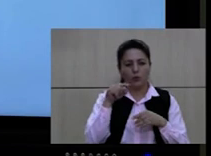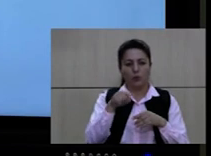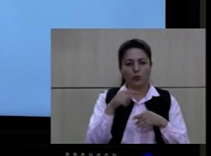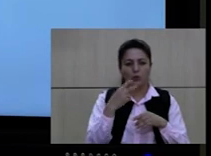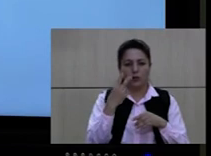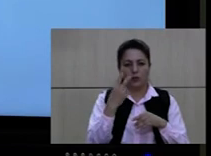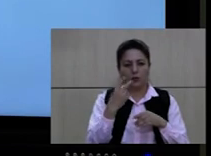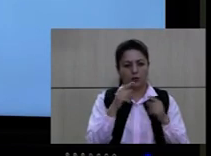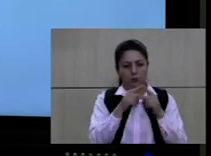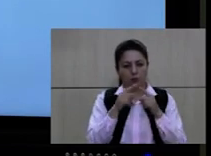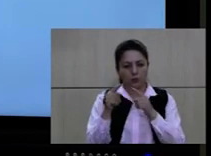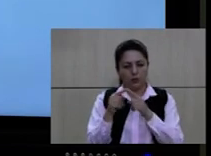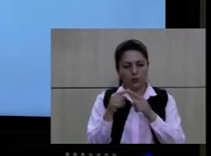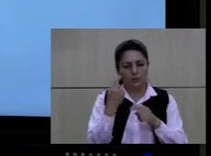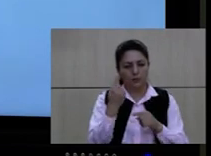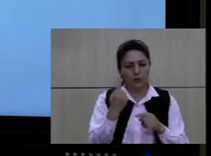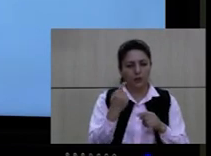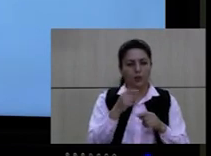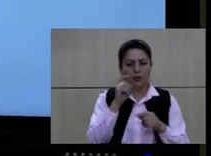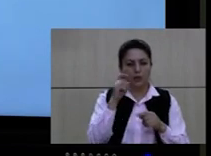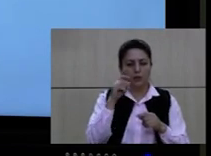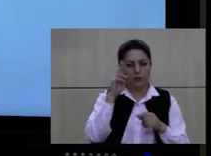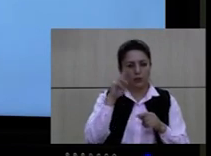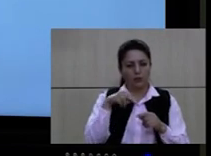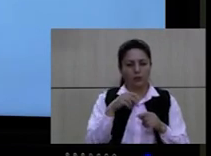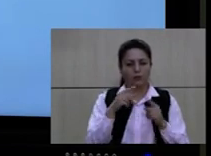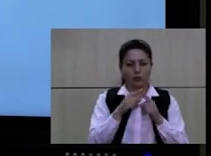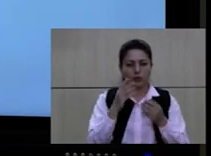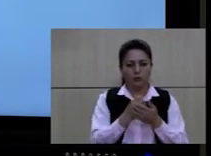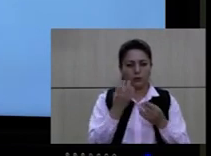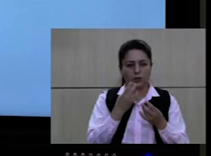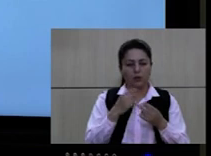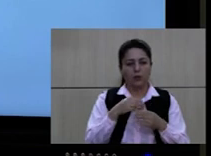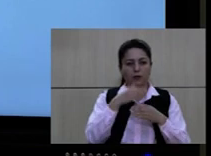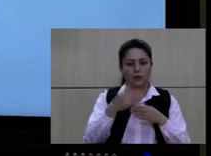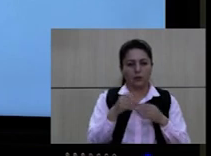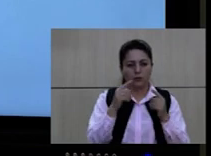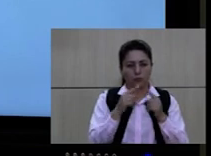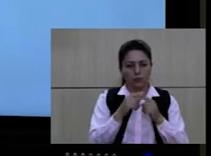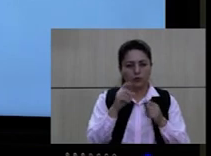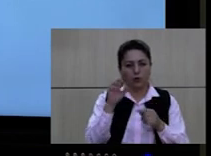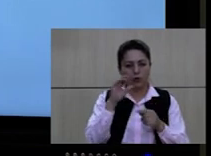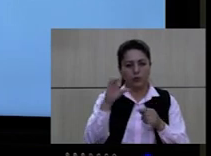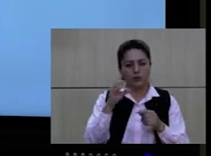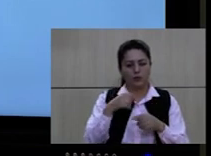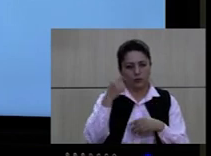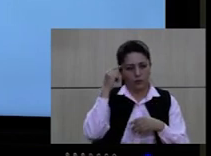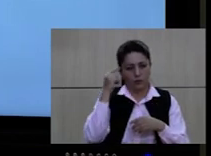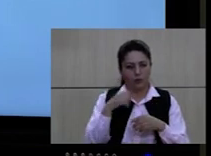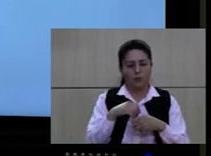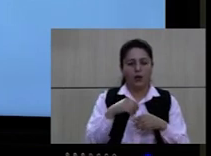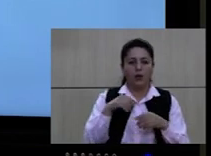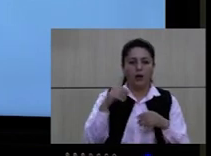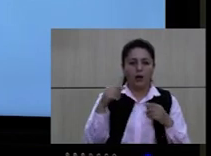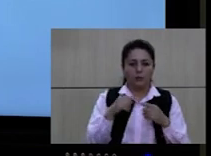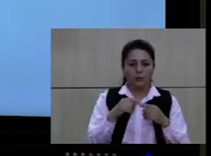ichki burchaklaridan biri, ya'ni x noma'lum burchakni topishimiz kerak. Tashqi burchak xossasini inobatga olsangiz,